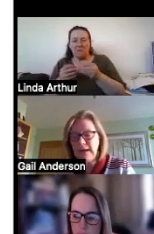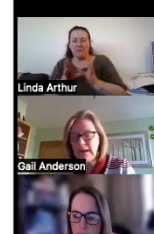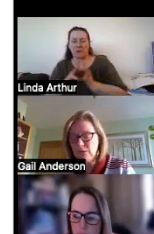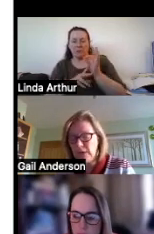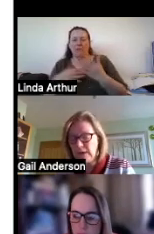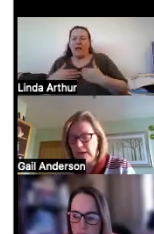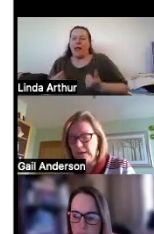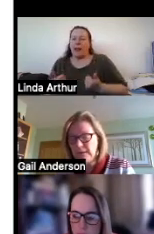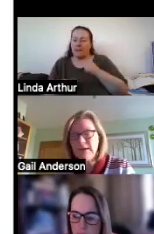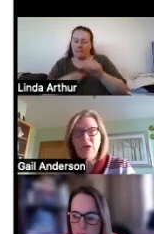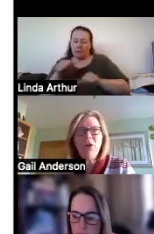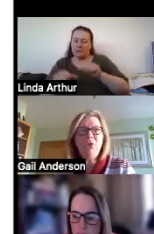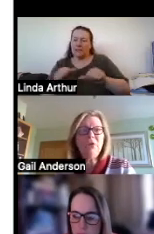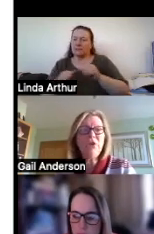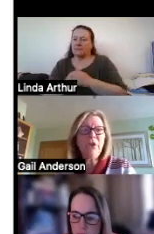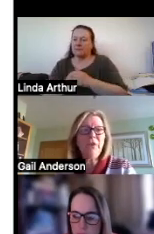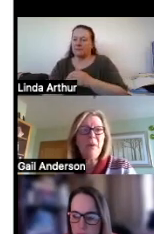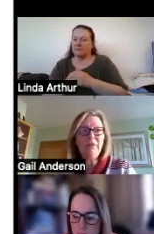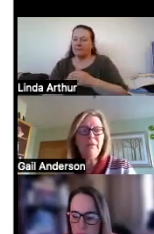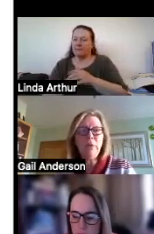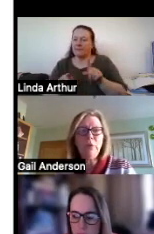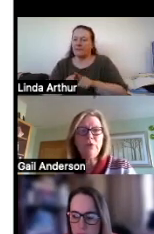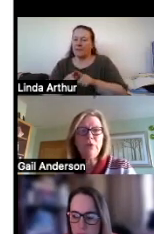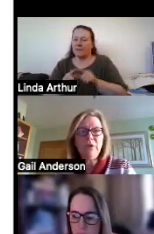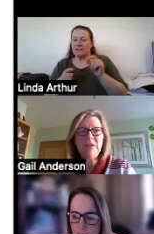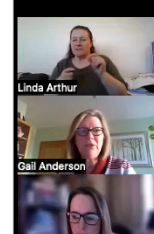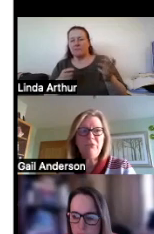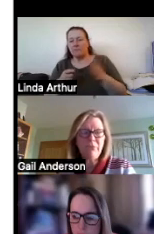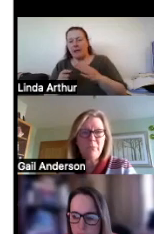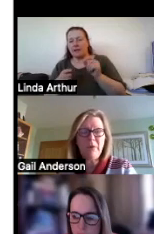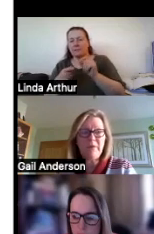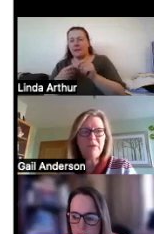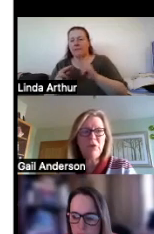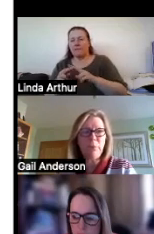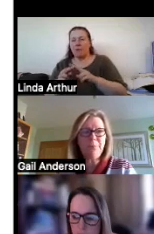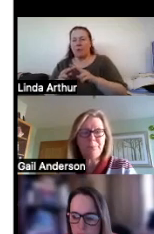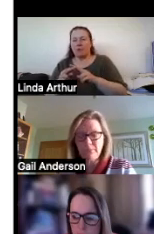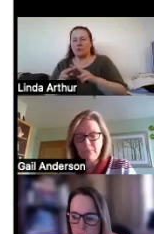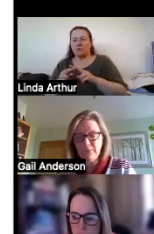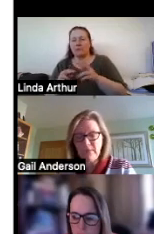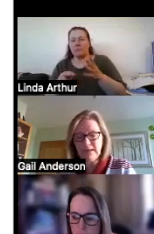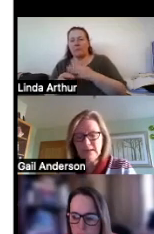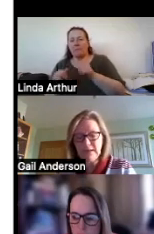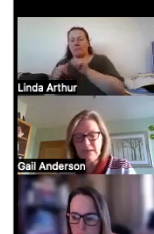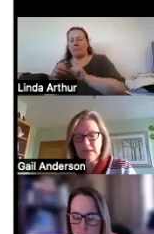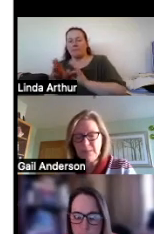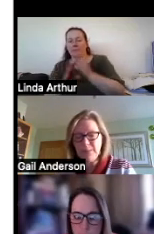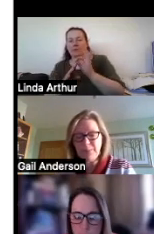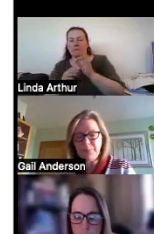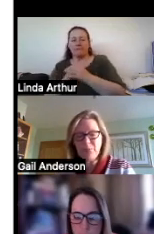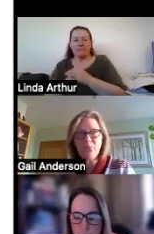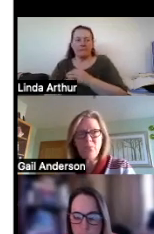the healing as well as return the pelvic floor to its previous tone. Next slide, please,